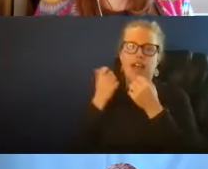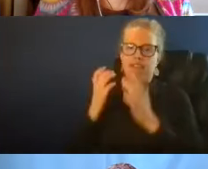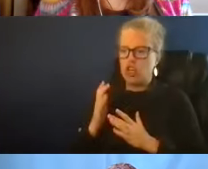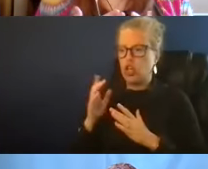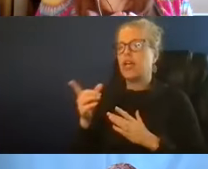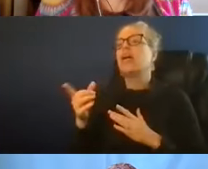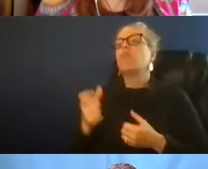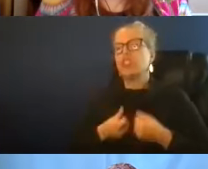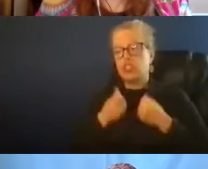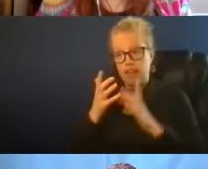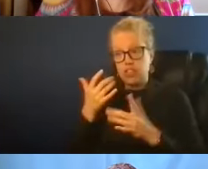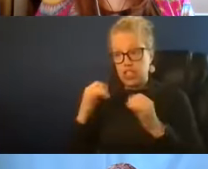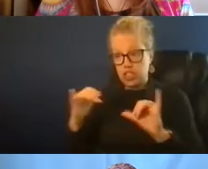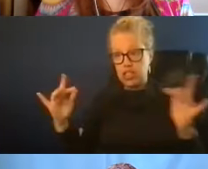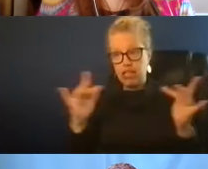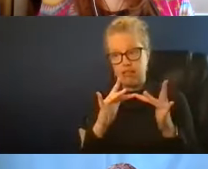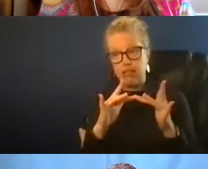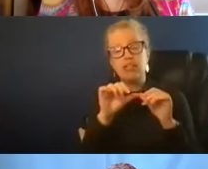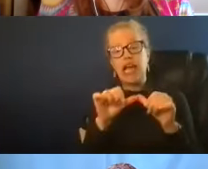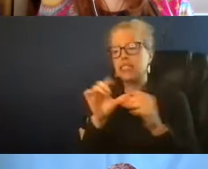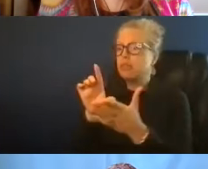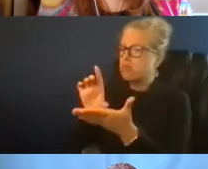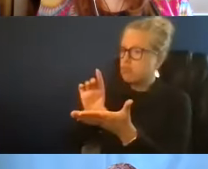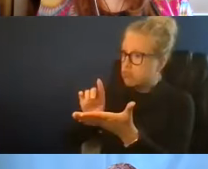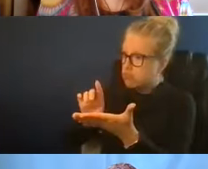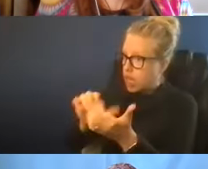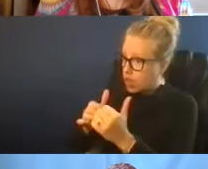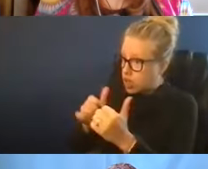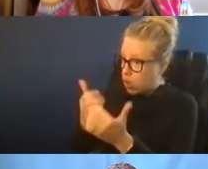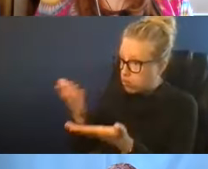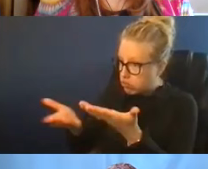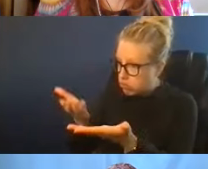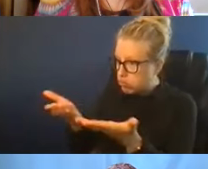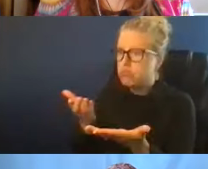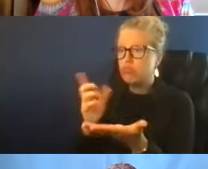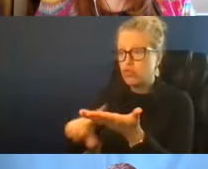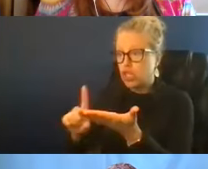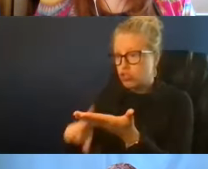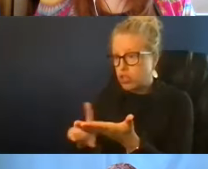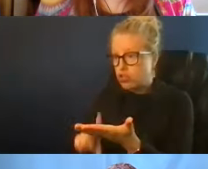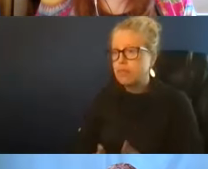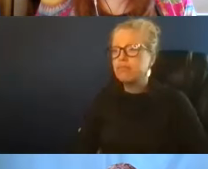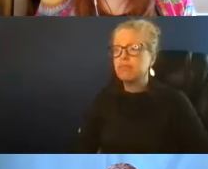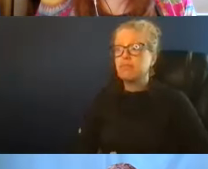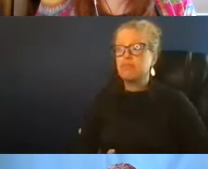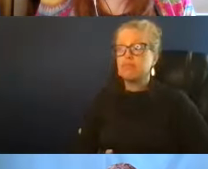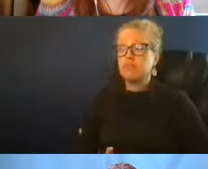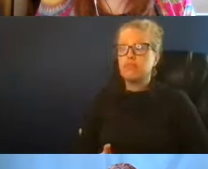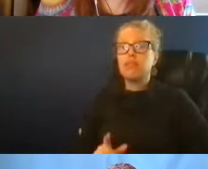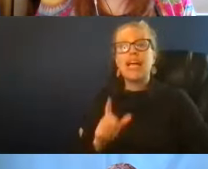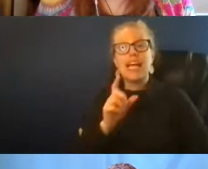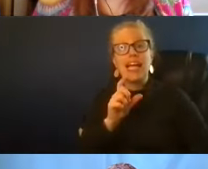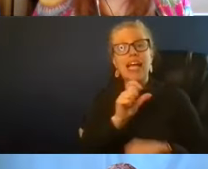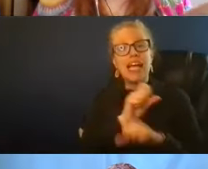contact to constantly be checking in with them about the safety plan. Again, a